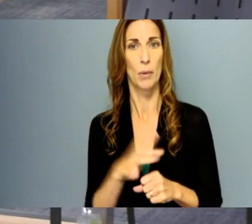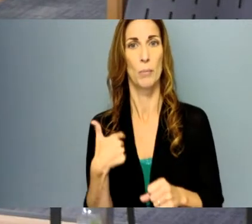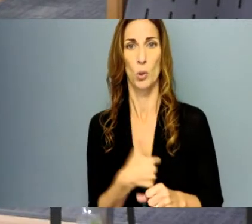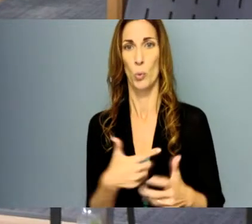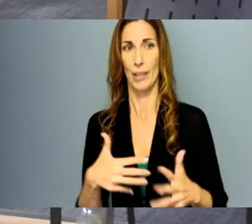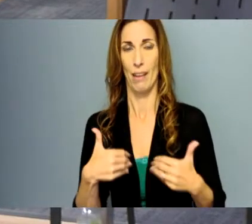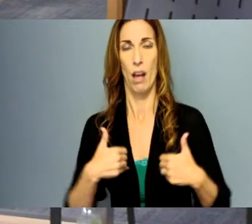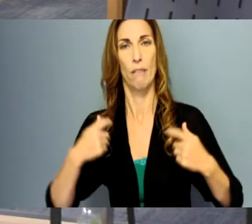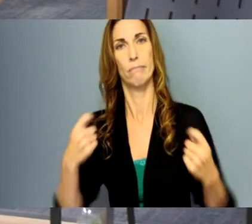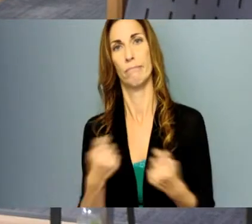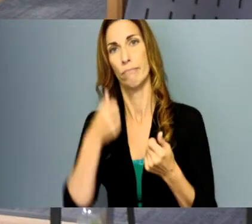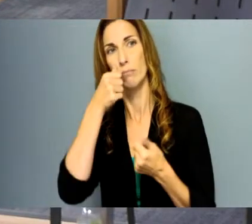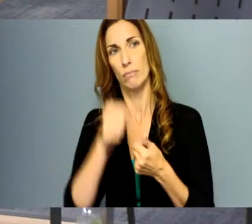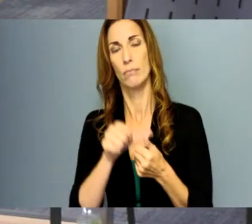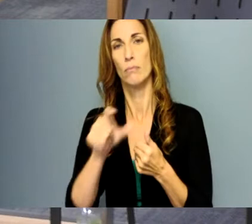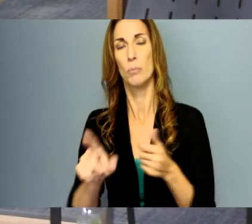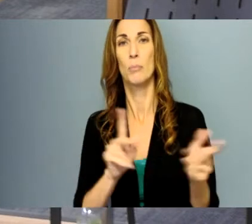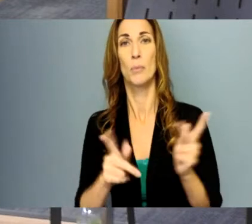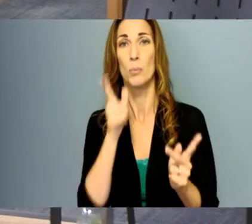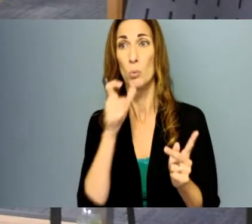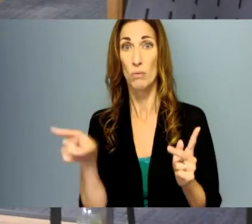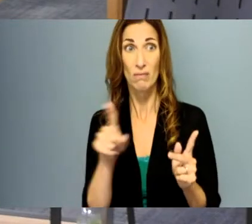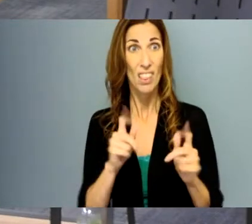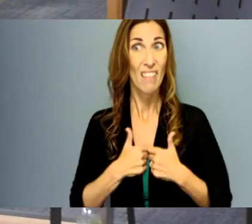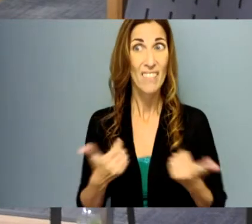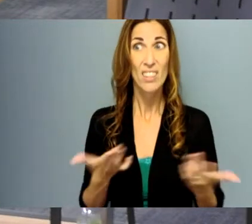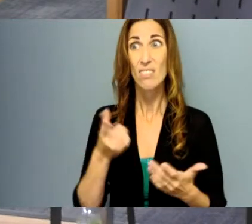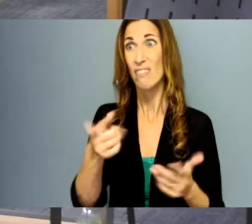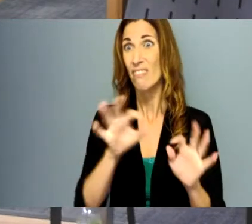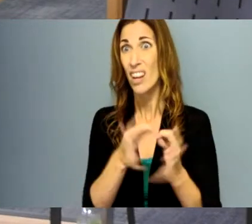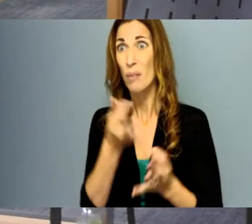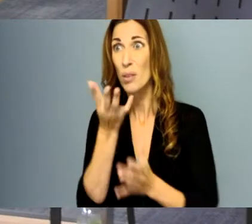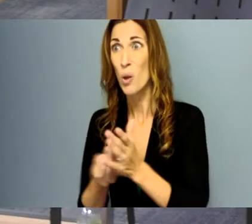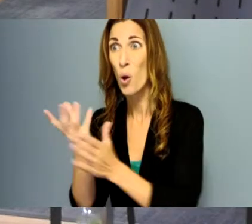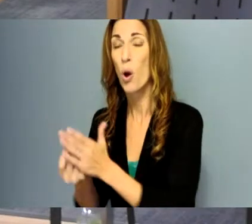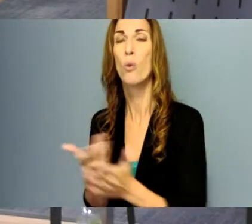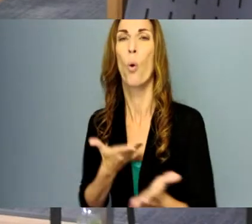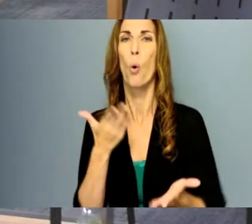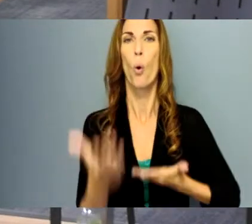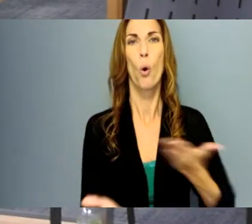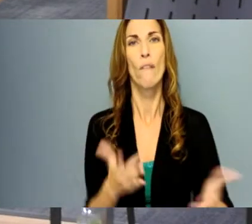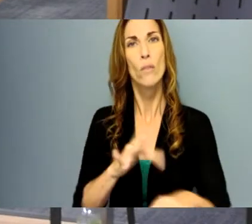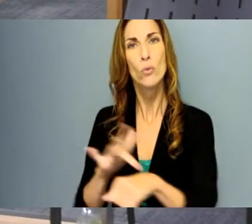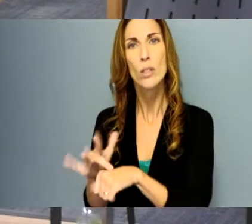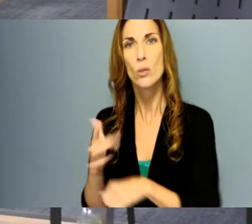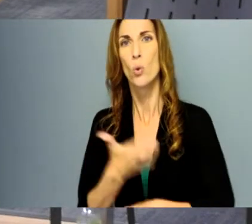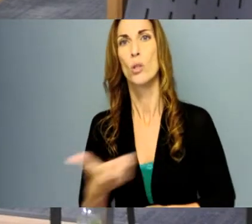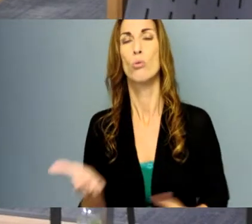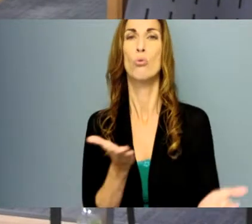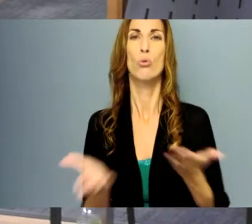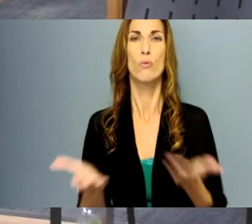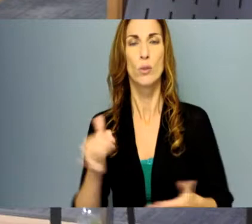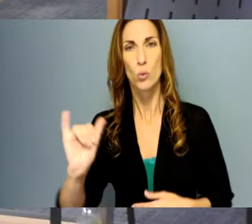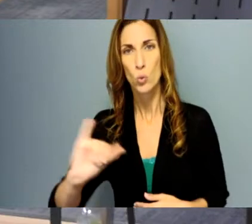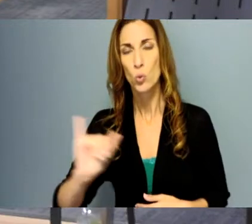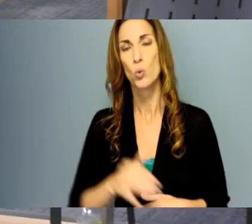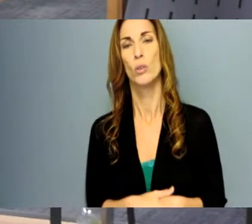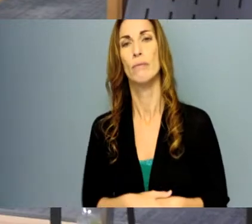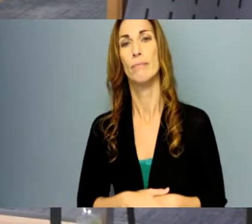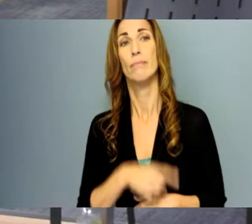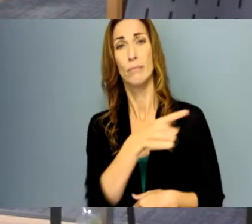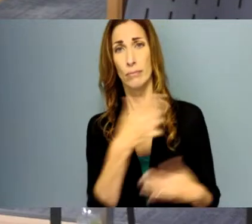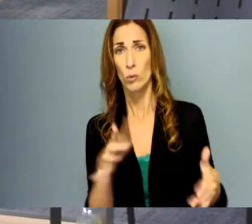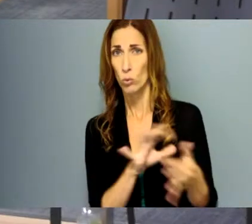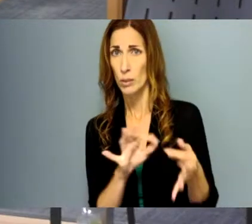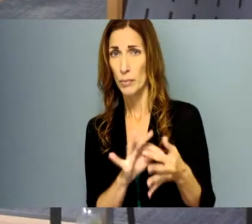to ensure that residents who've lost loved ones are offered resources and services. As Ms. McEvitt said,